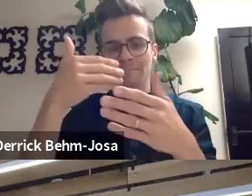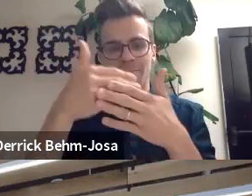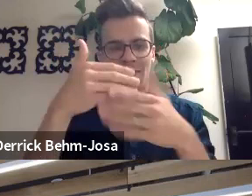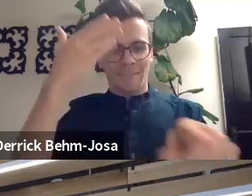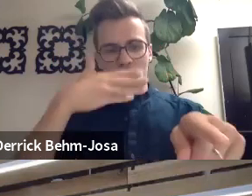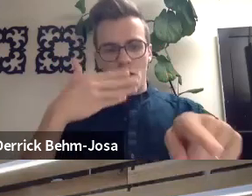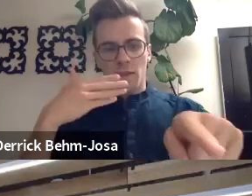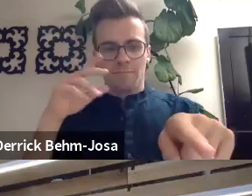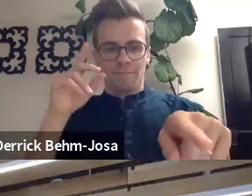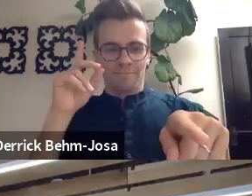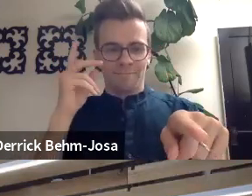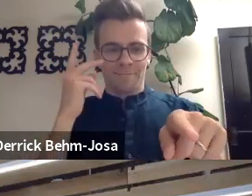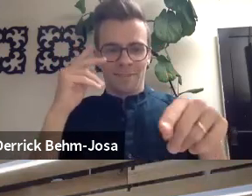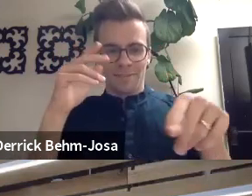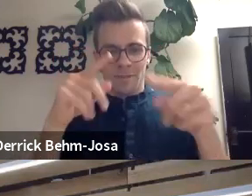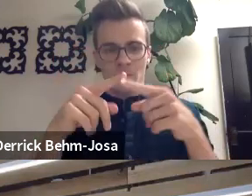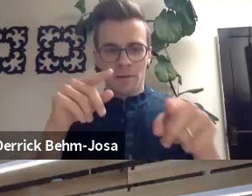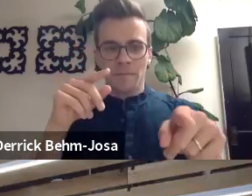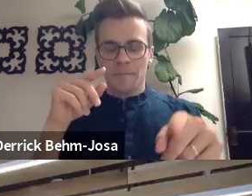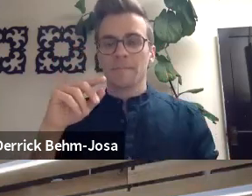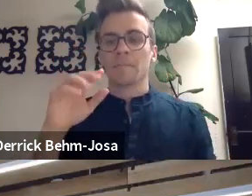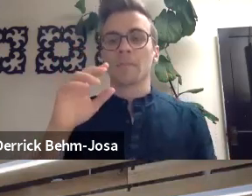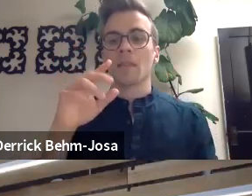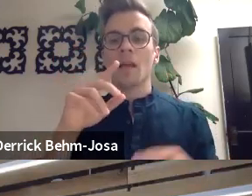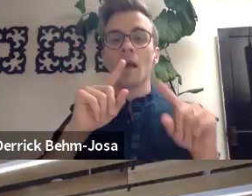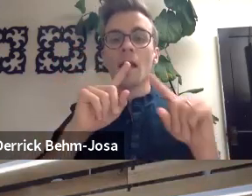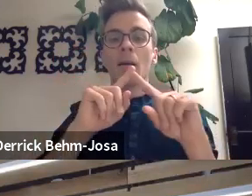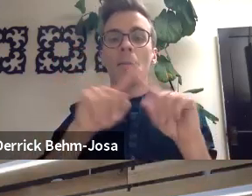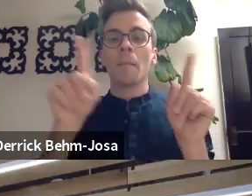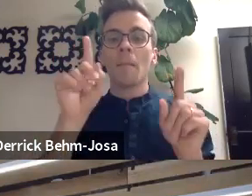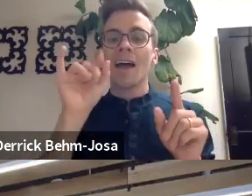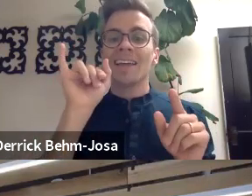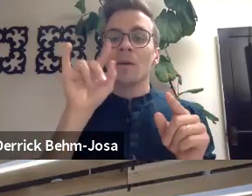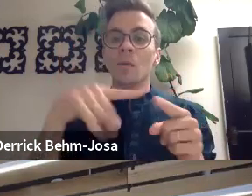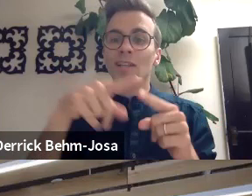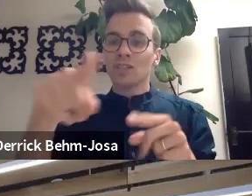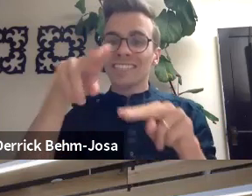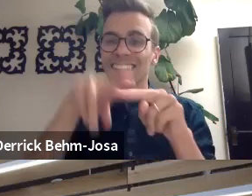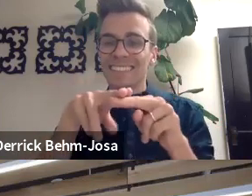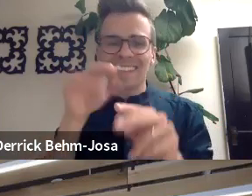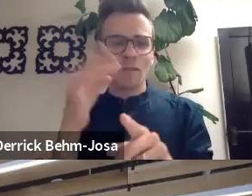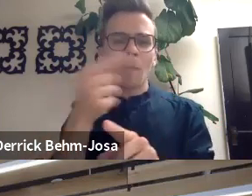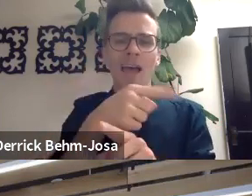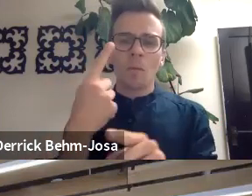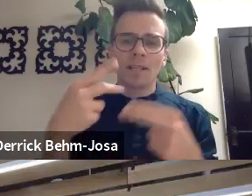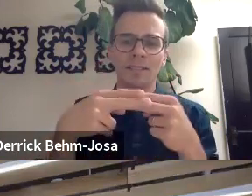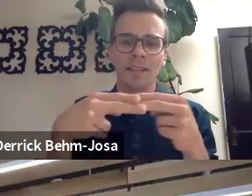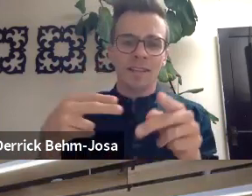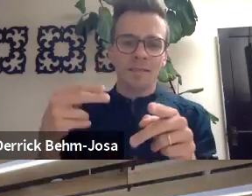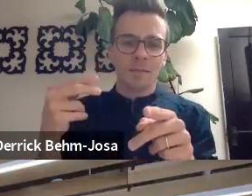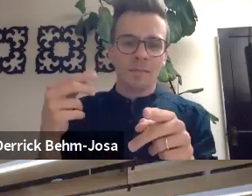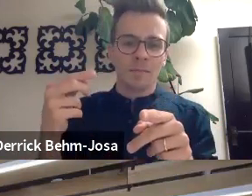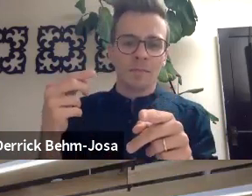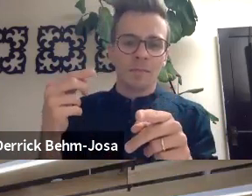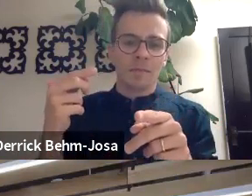at the bottom, that last tiered space. You can see the professor right there at the very bottom. However, if you